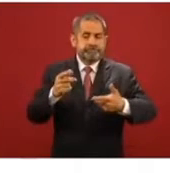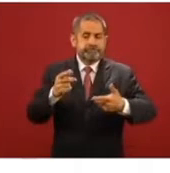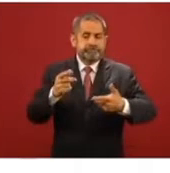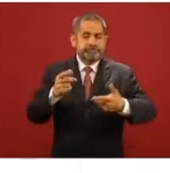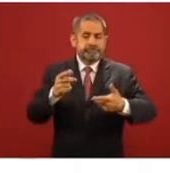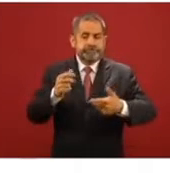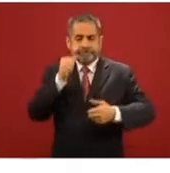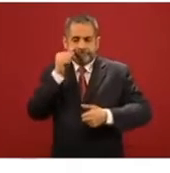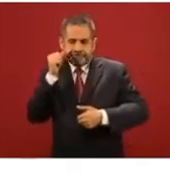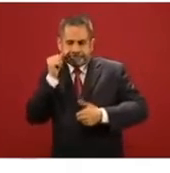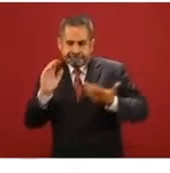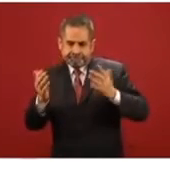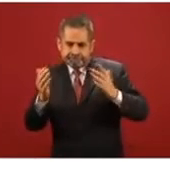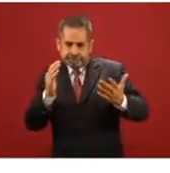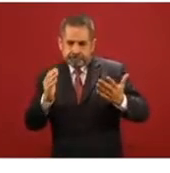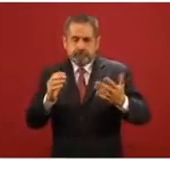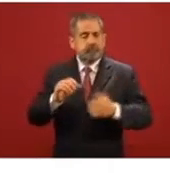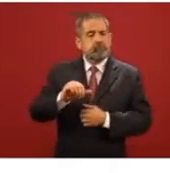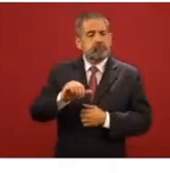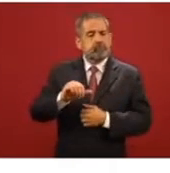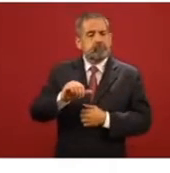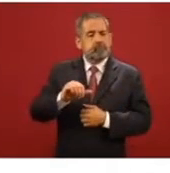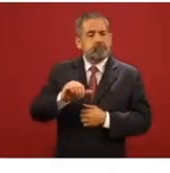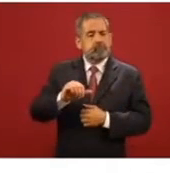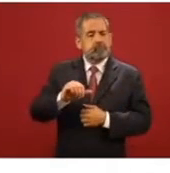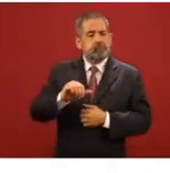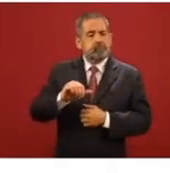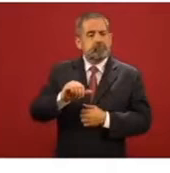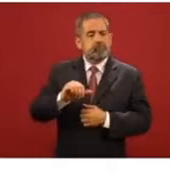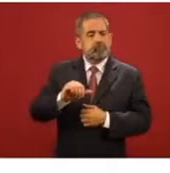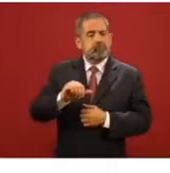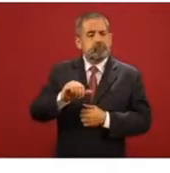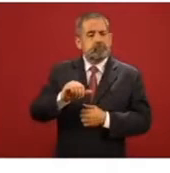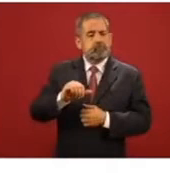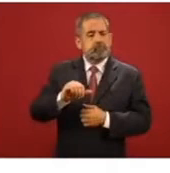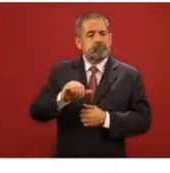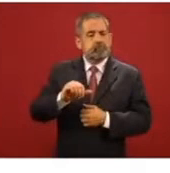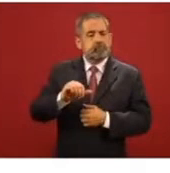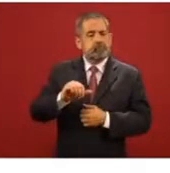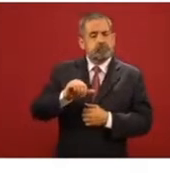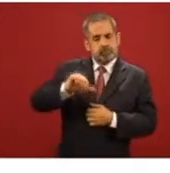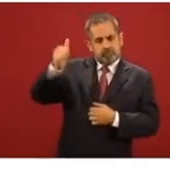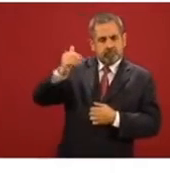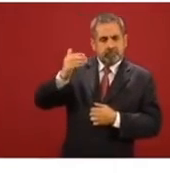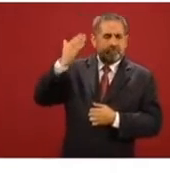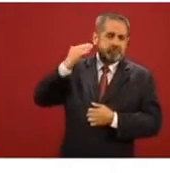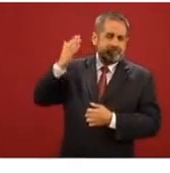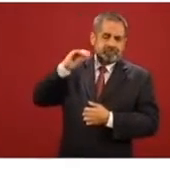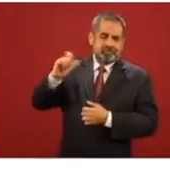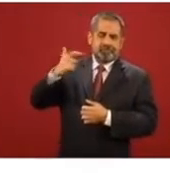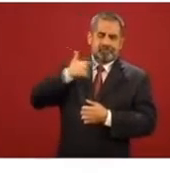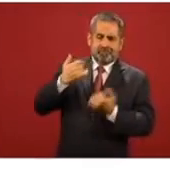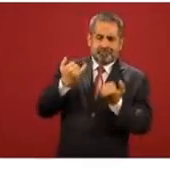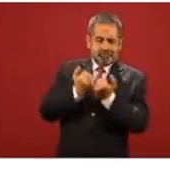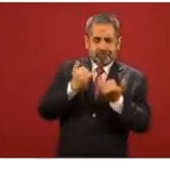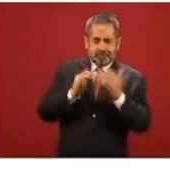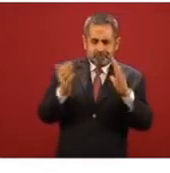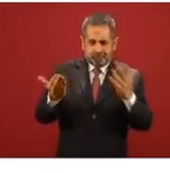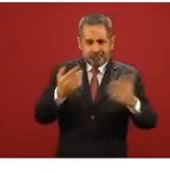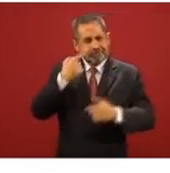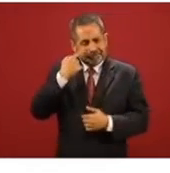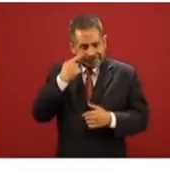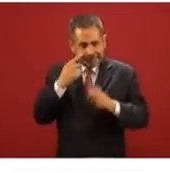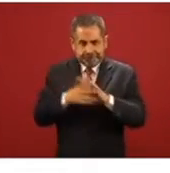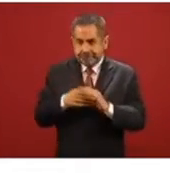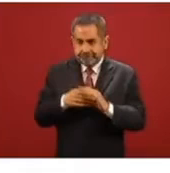did yesterday otros fenómenos de salud. with other factors of health. Entonces tenemos